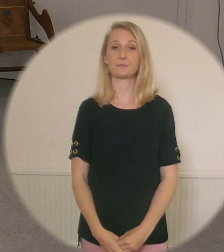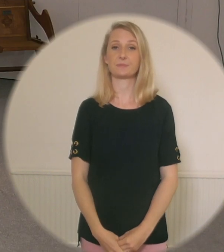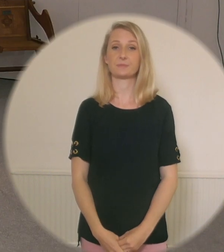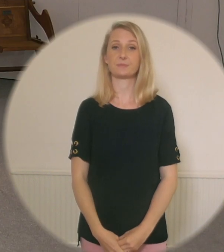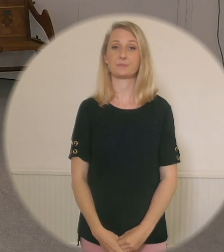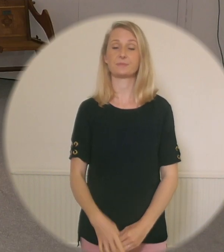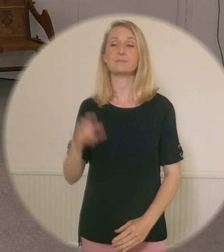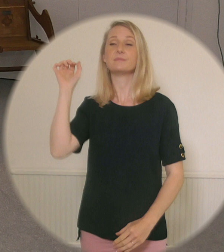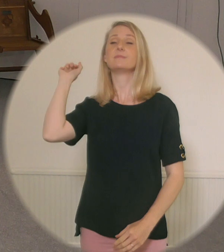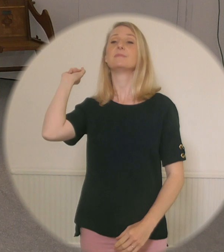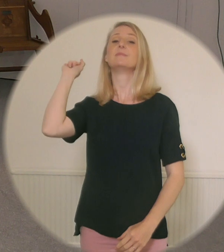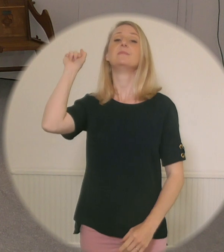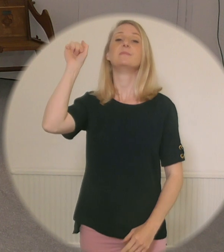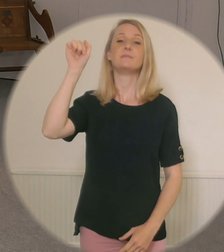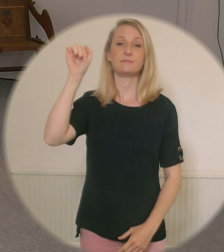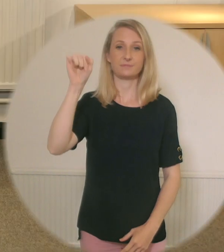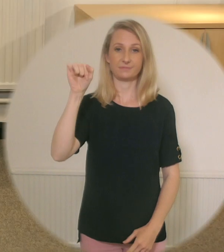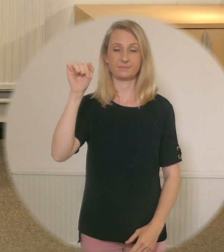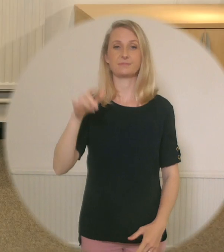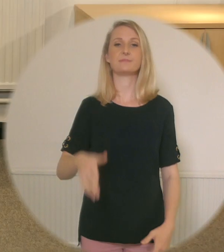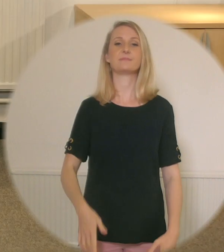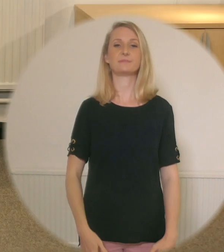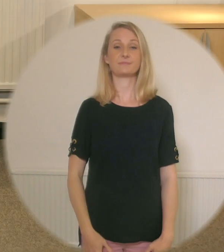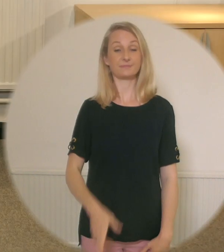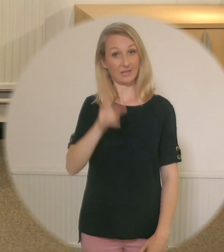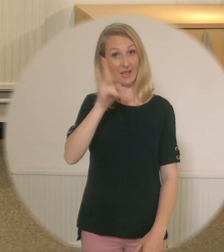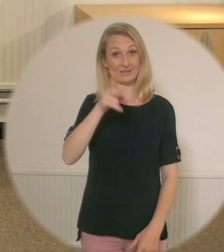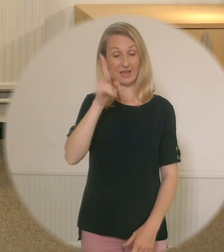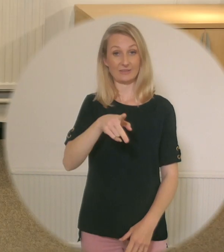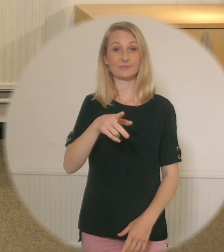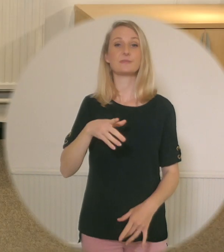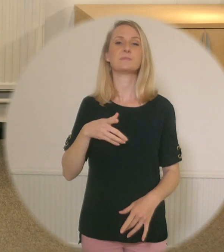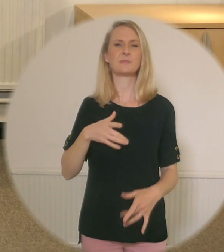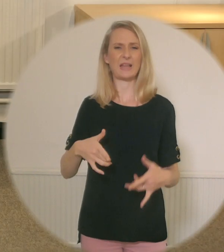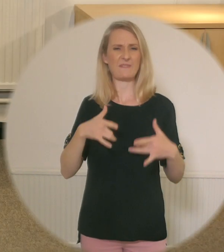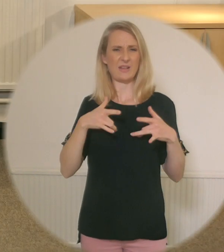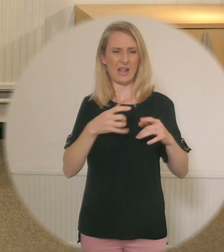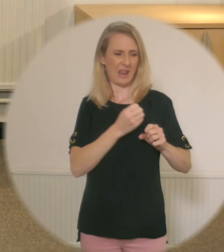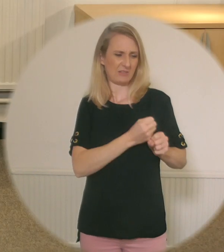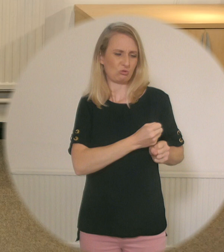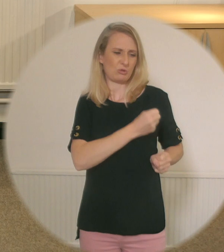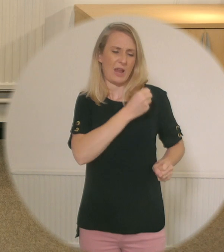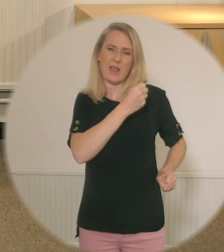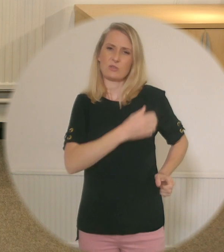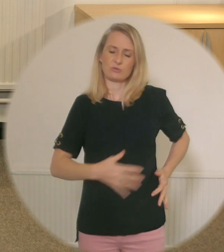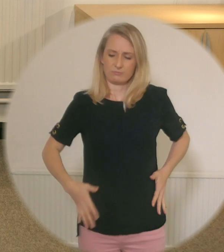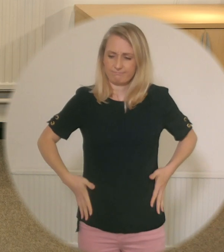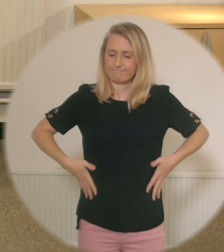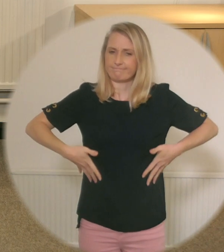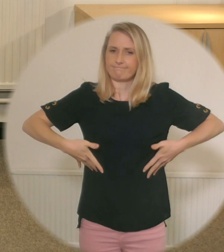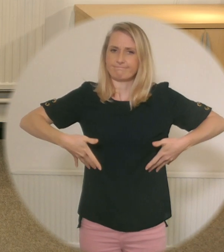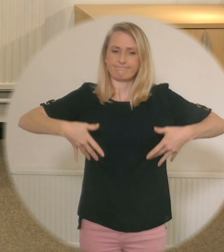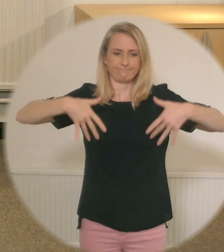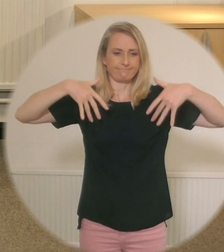And then come back to a standing position. So we'll do that again. Feel that you're really lengthening up through your